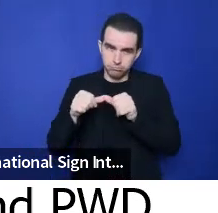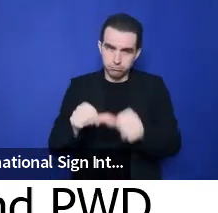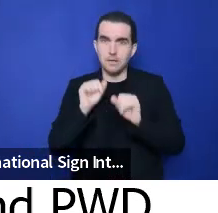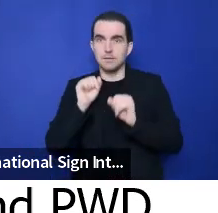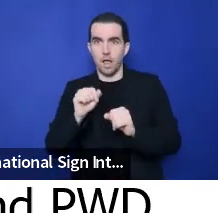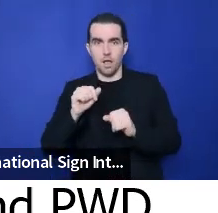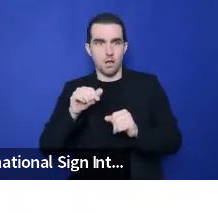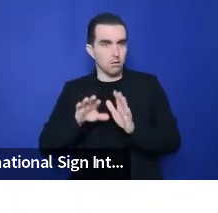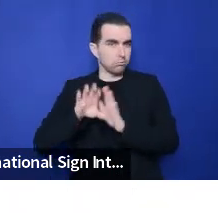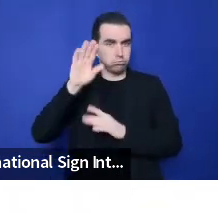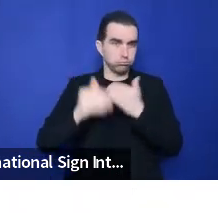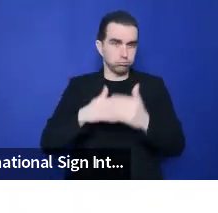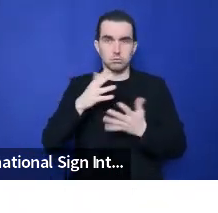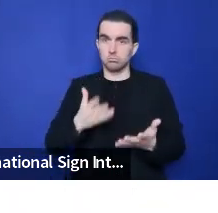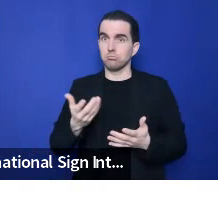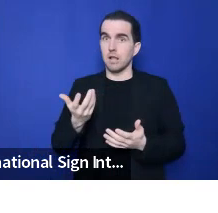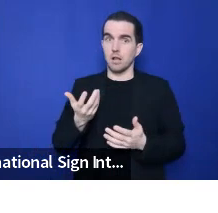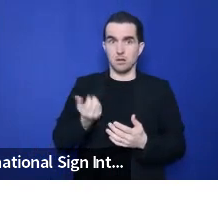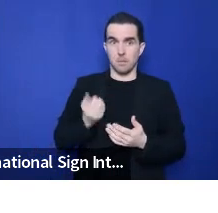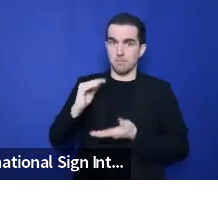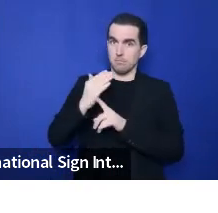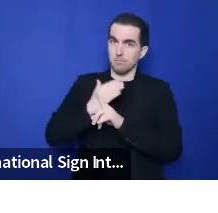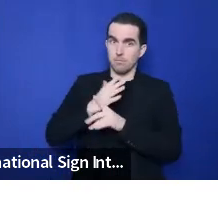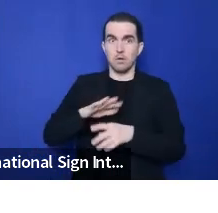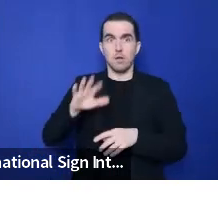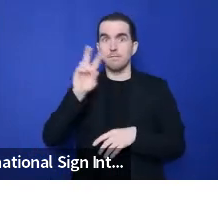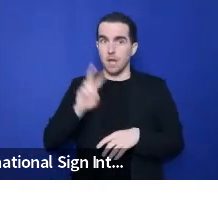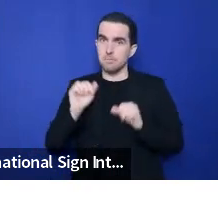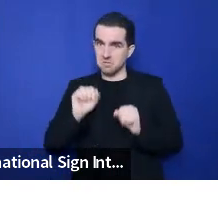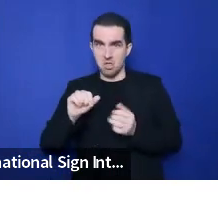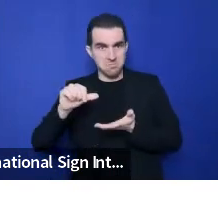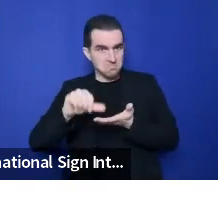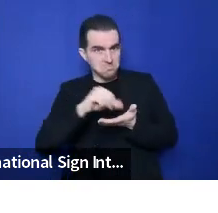other areas when needed. So thank you for listening.